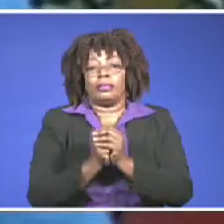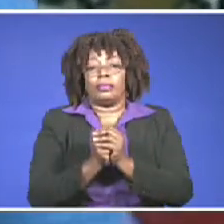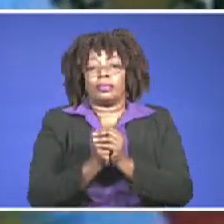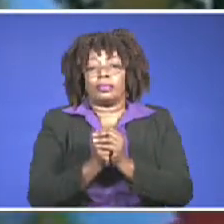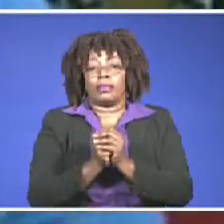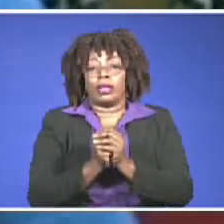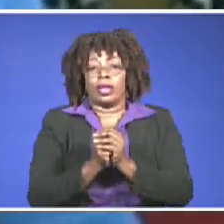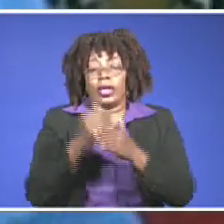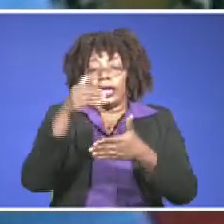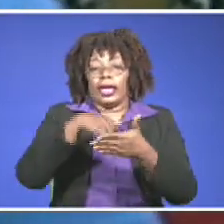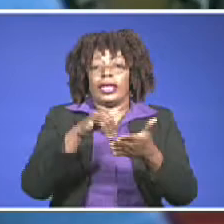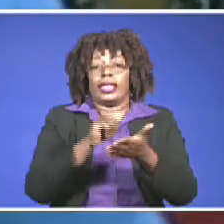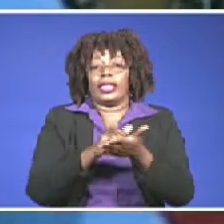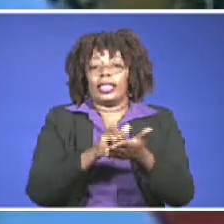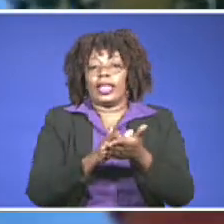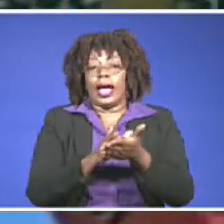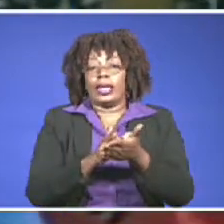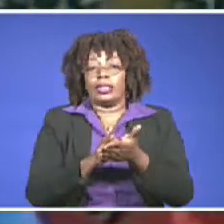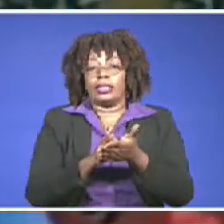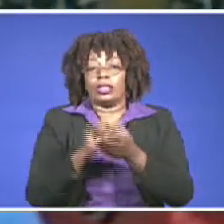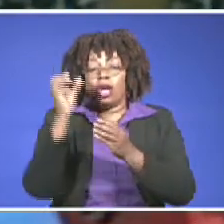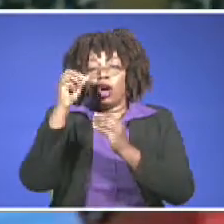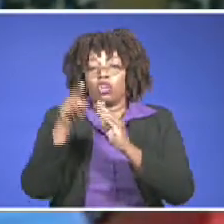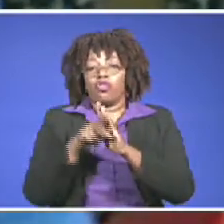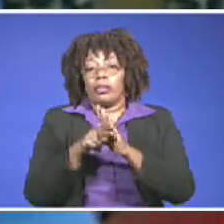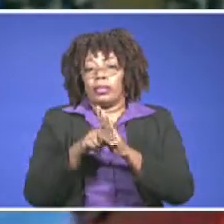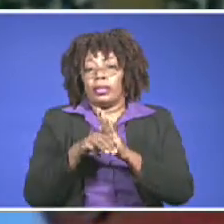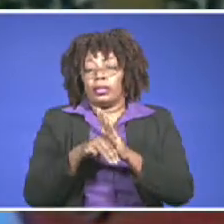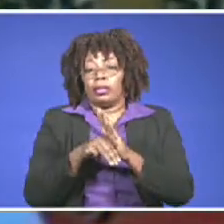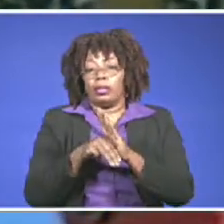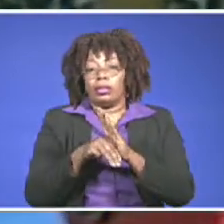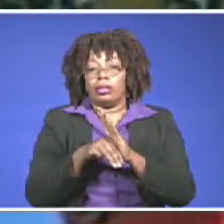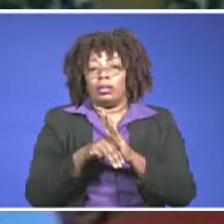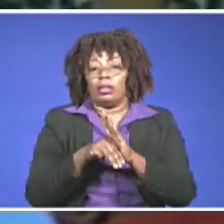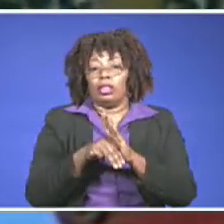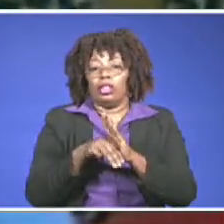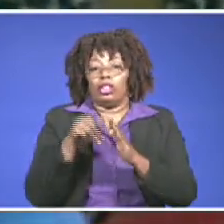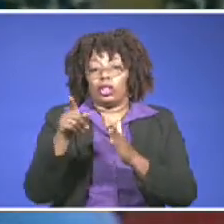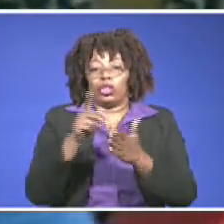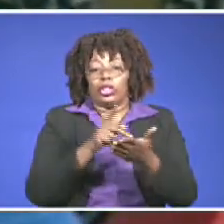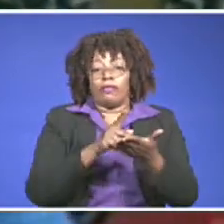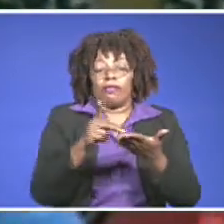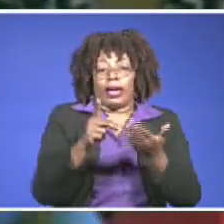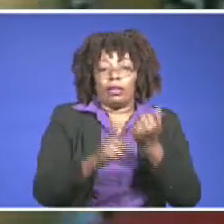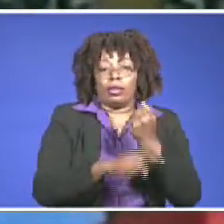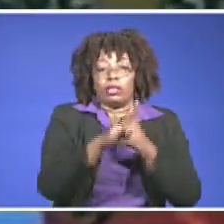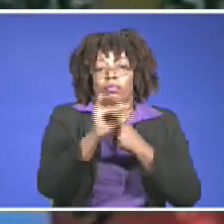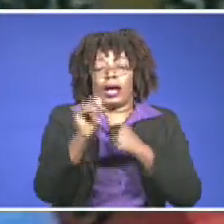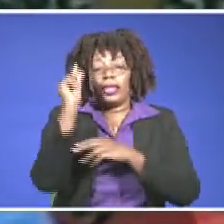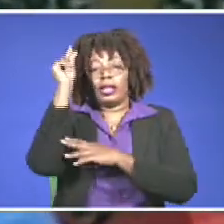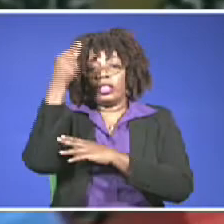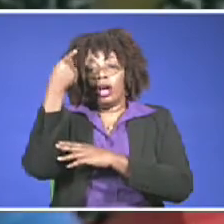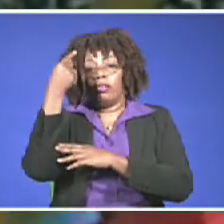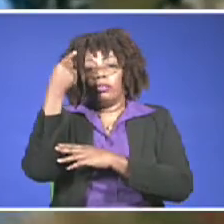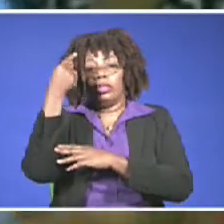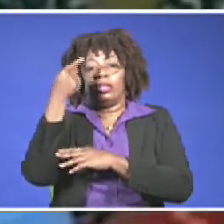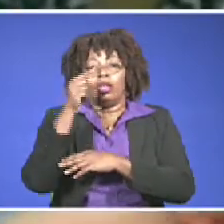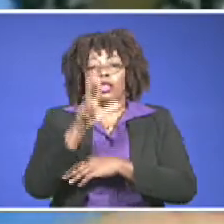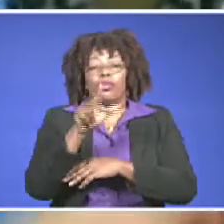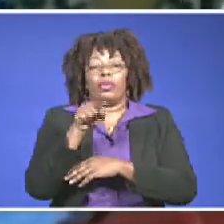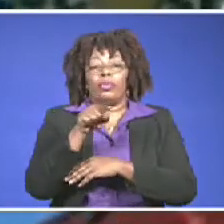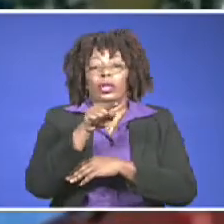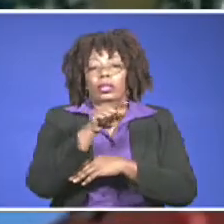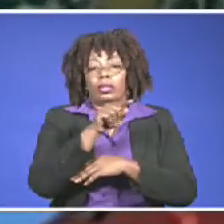Thank you. And then within that heads of agreement, you can only be fined by the government if something was to happen, $3.5 million.